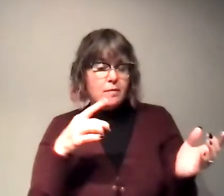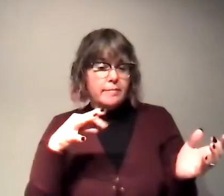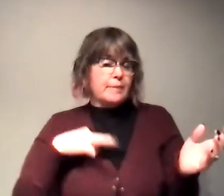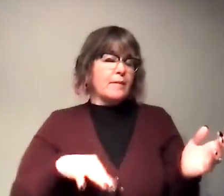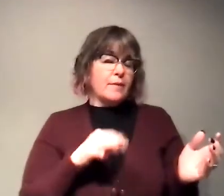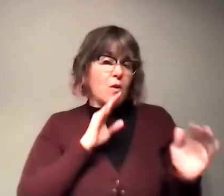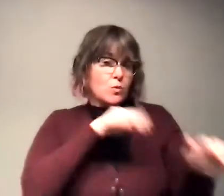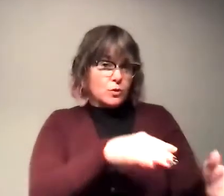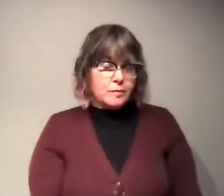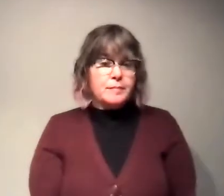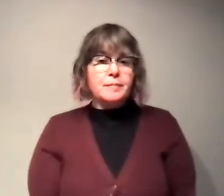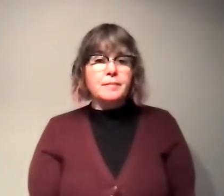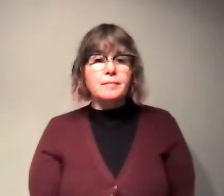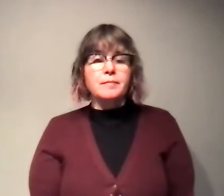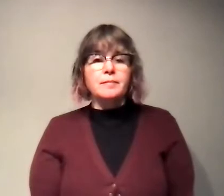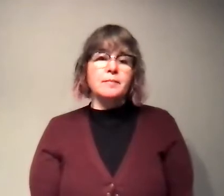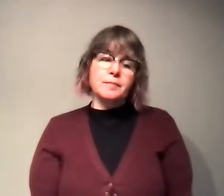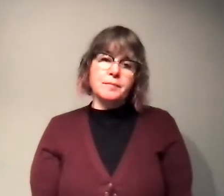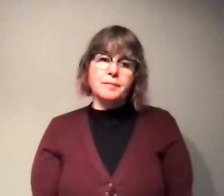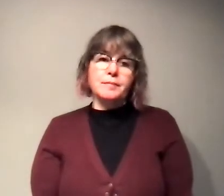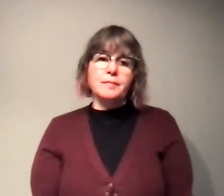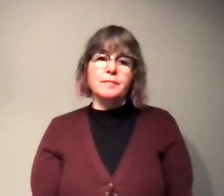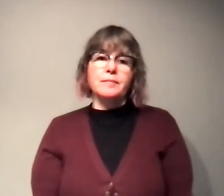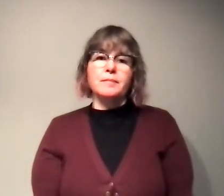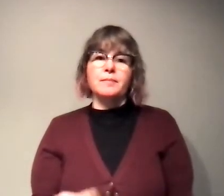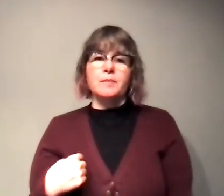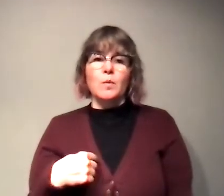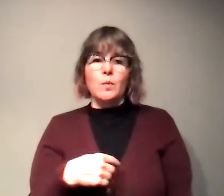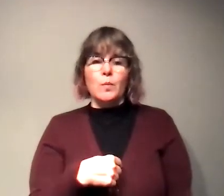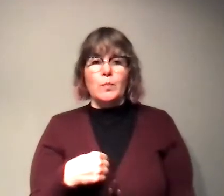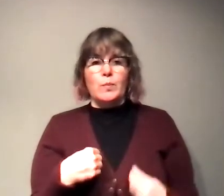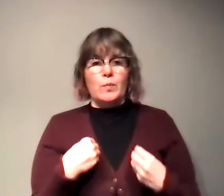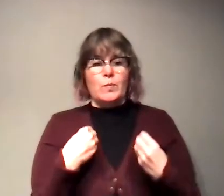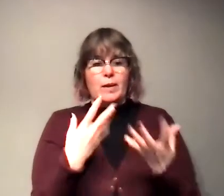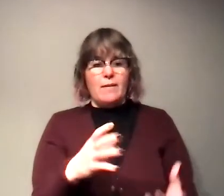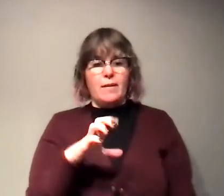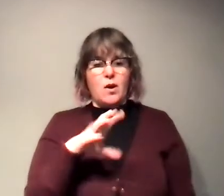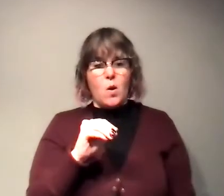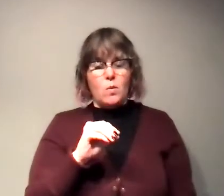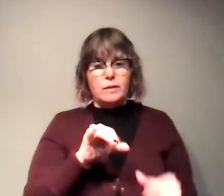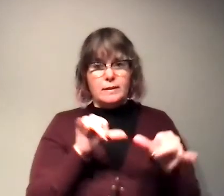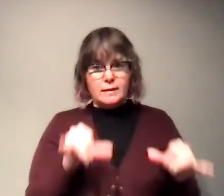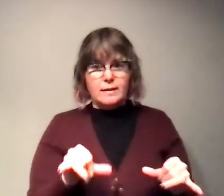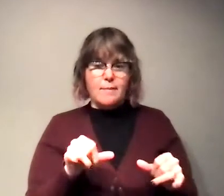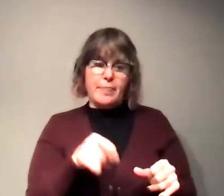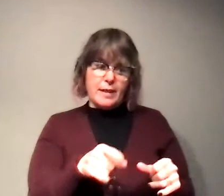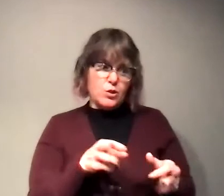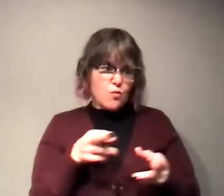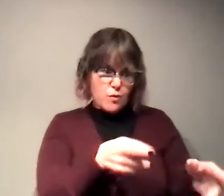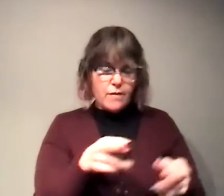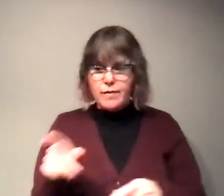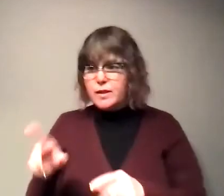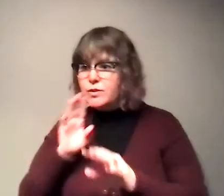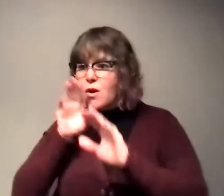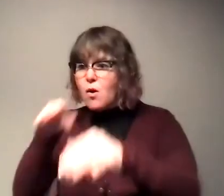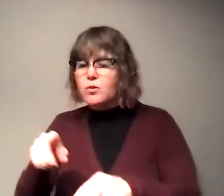ocean. And really, we give these ecosystems different names, and we might call this a river and that the ocean. But